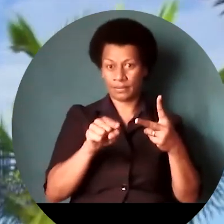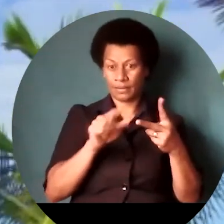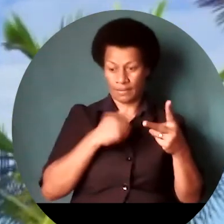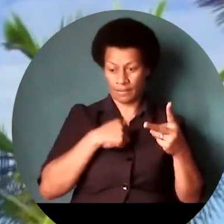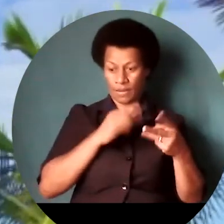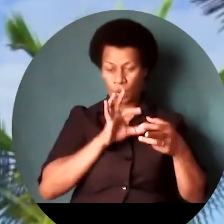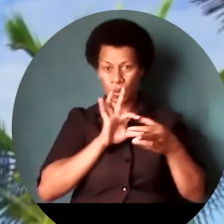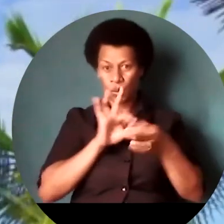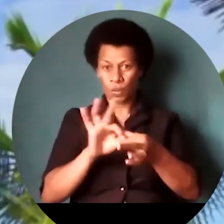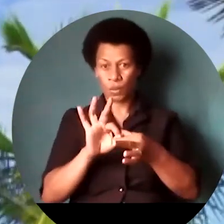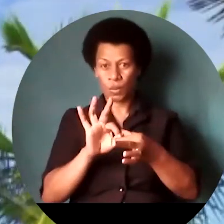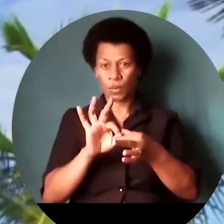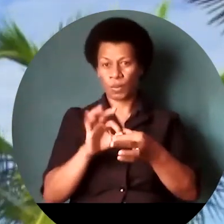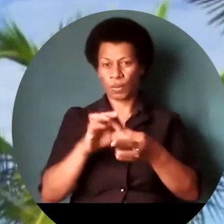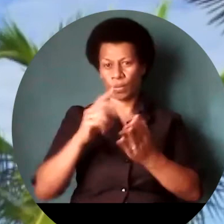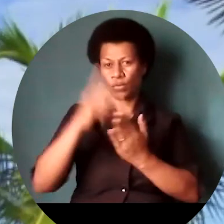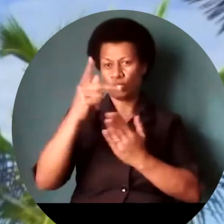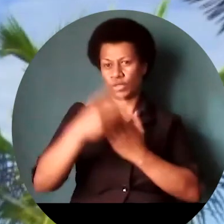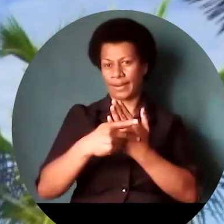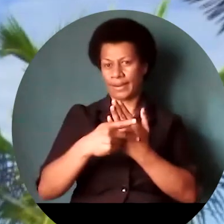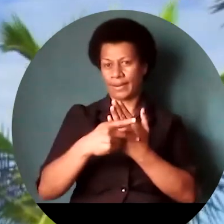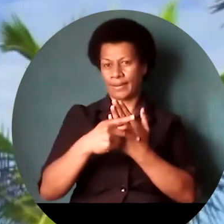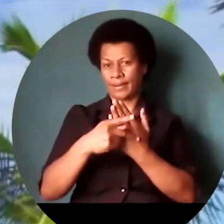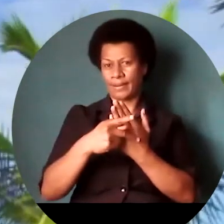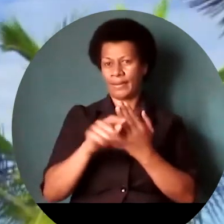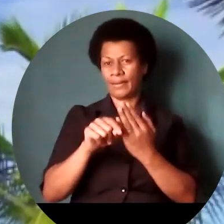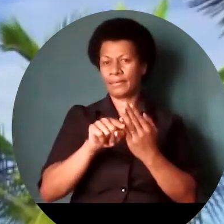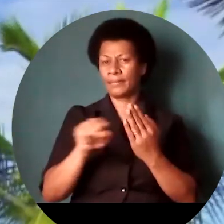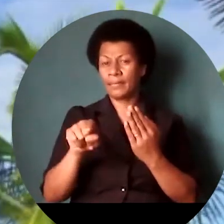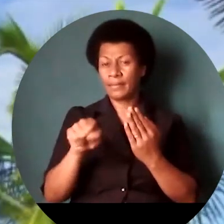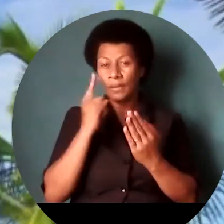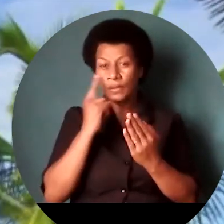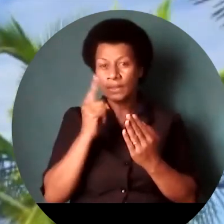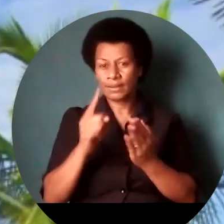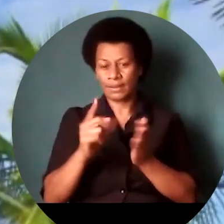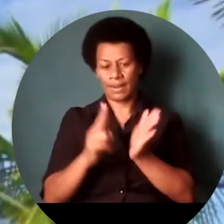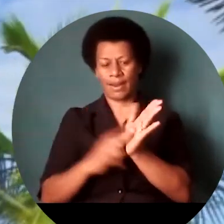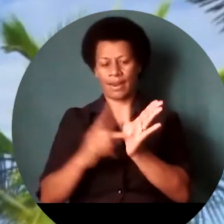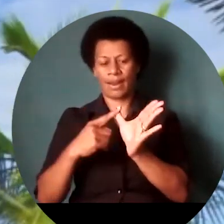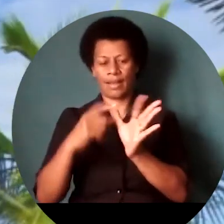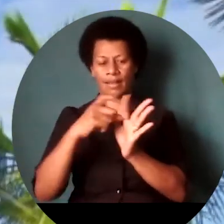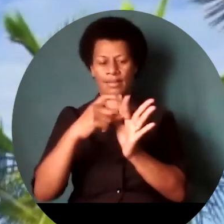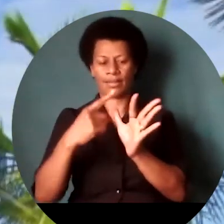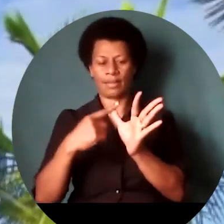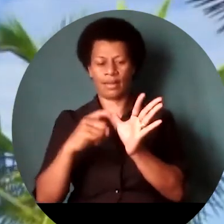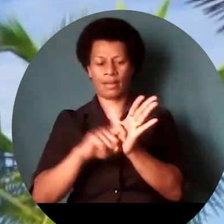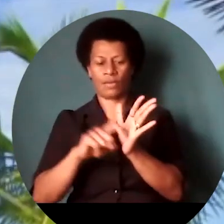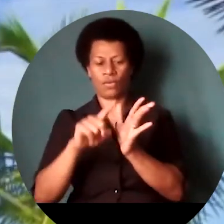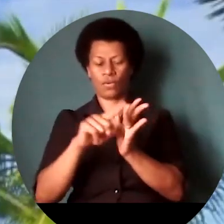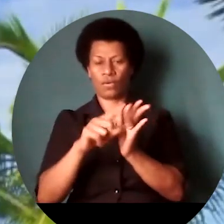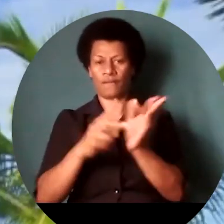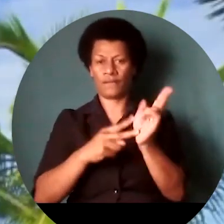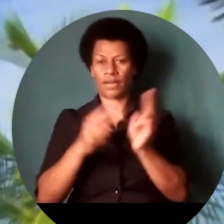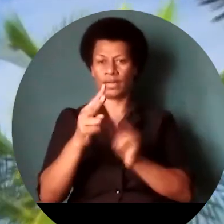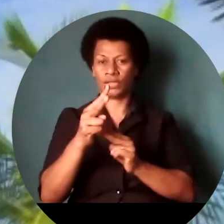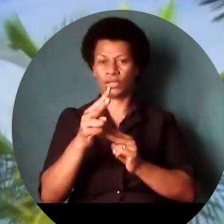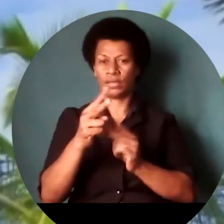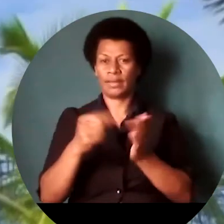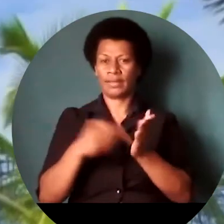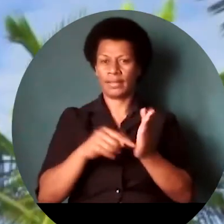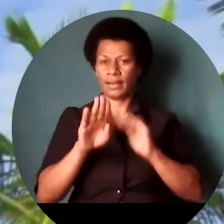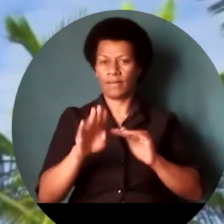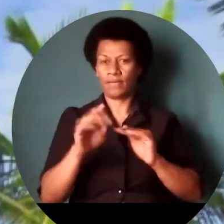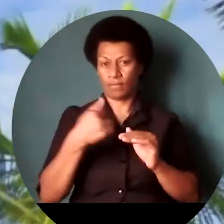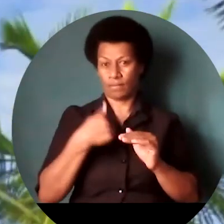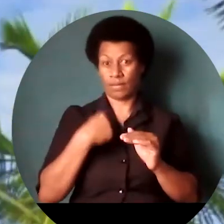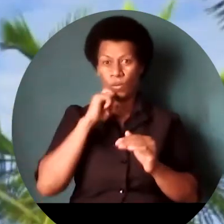processing of data, and also the analysis of it. Secondly, I'll be the community liaison for our community engagement project, which